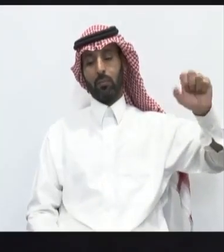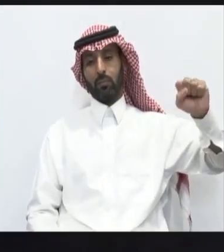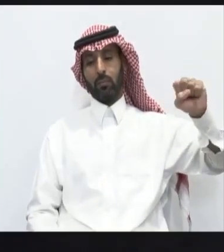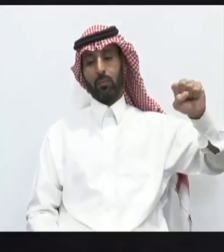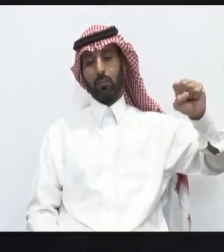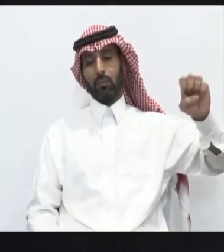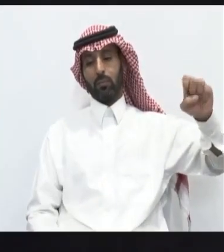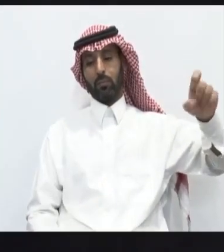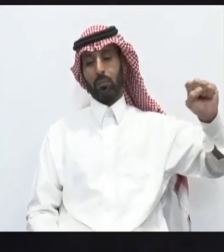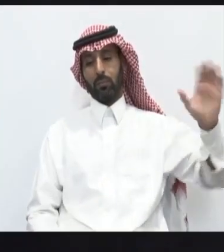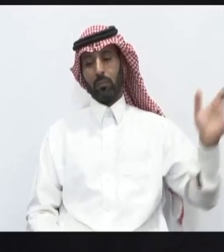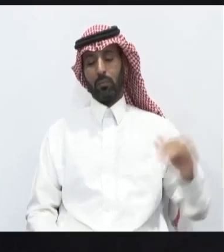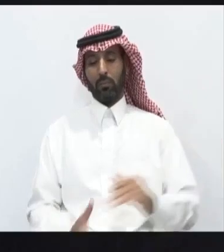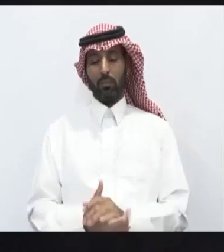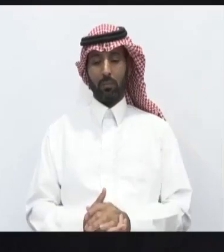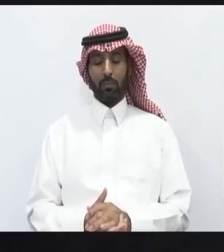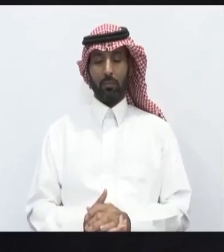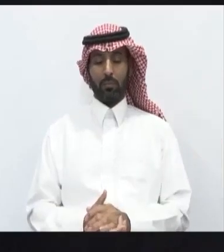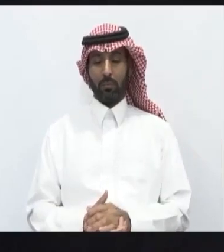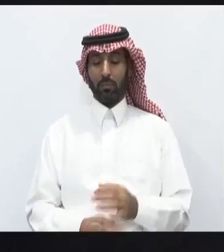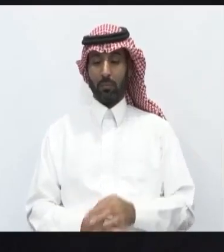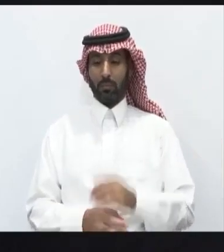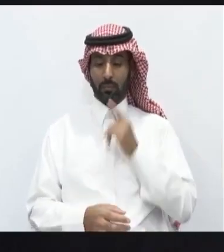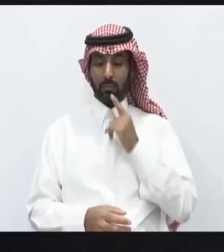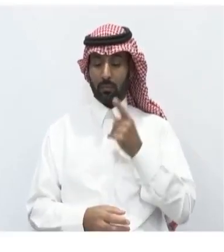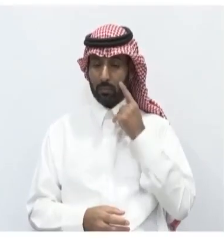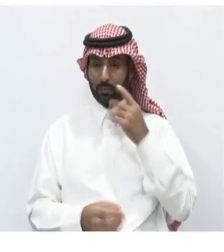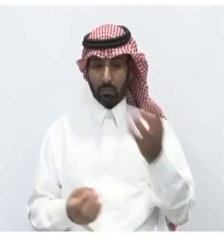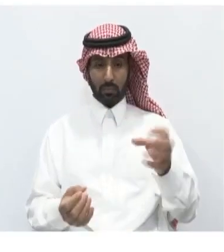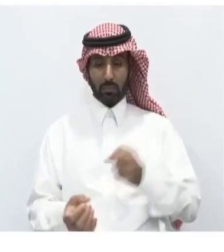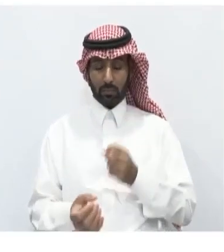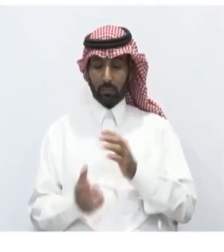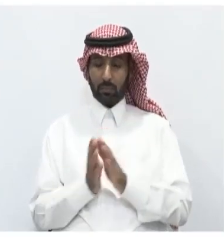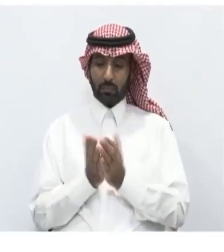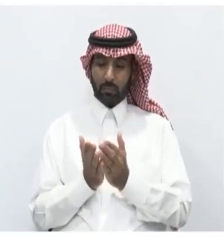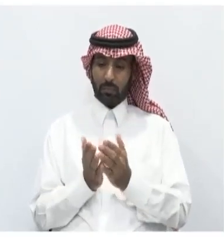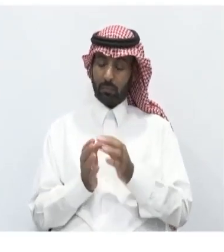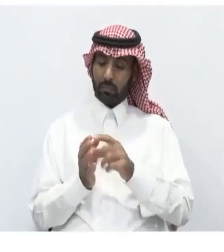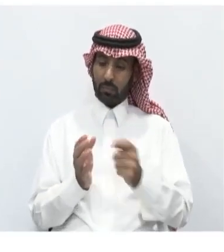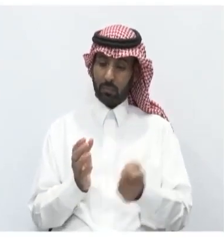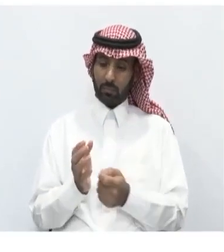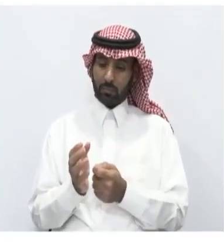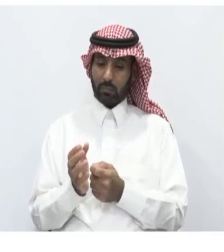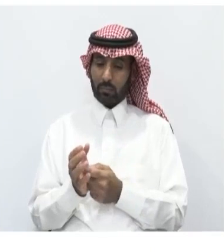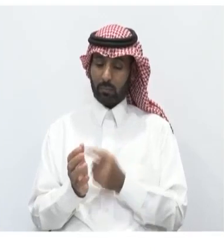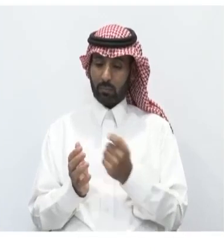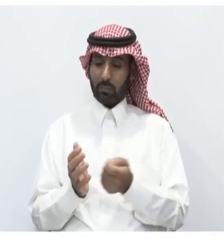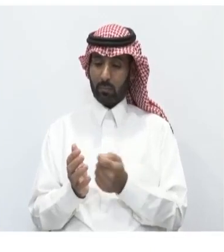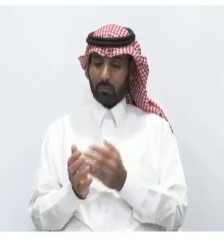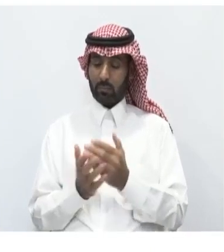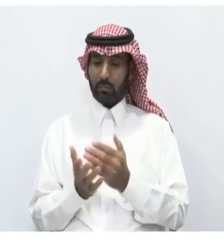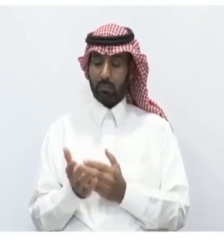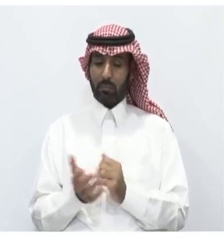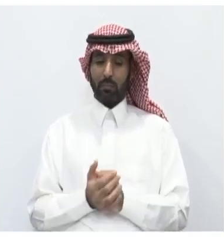the first part here. Some people like to bring notebook or journal to write about their travels. So